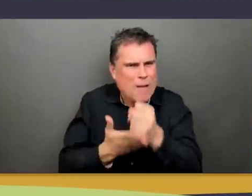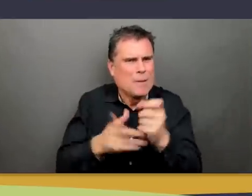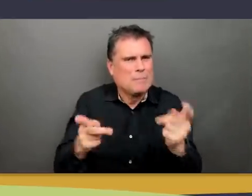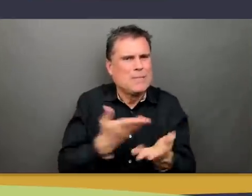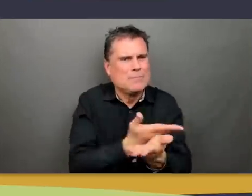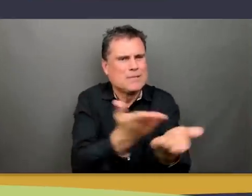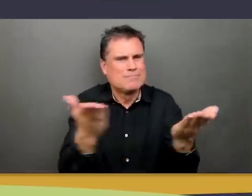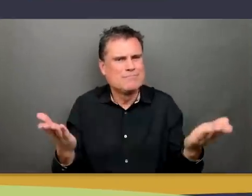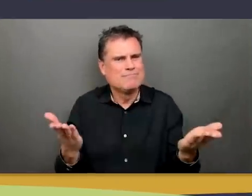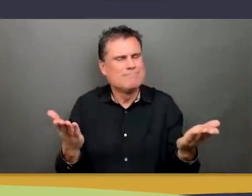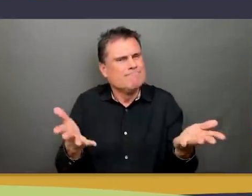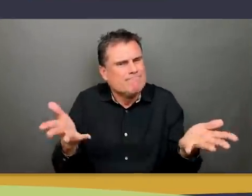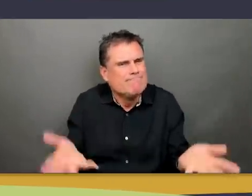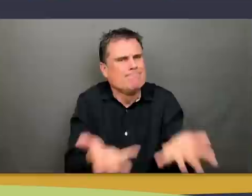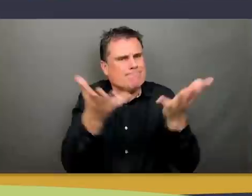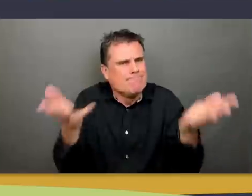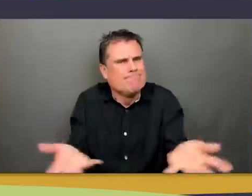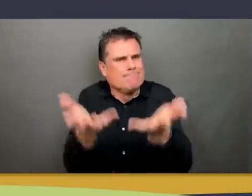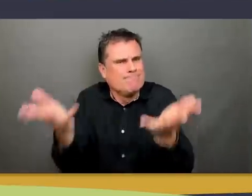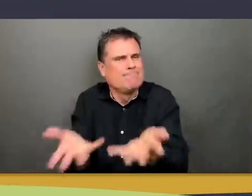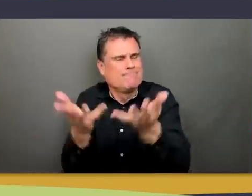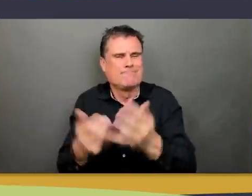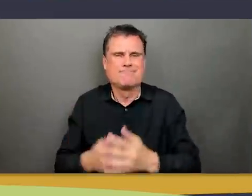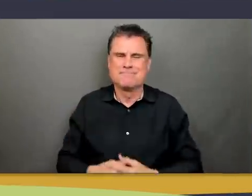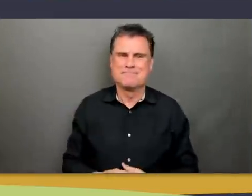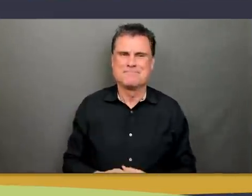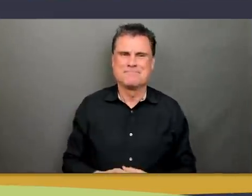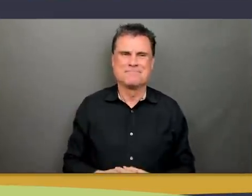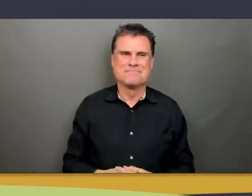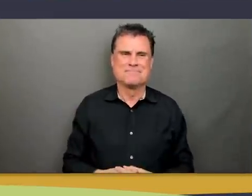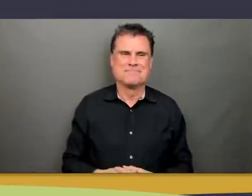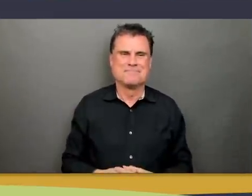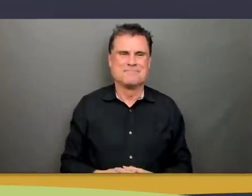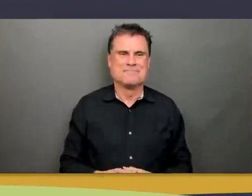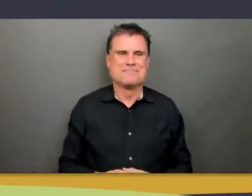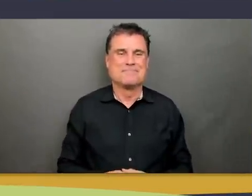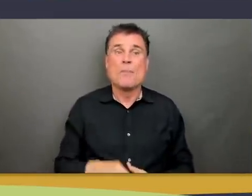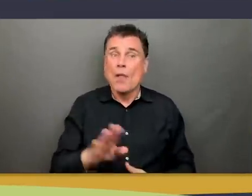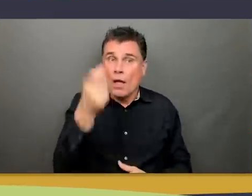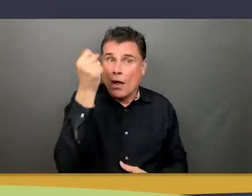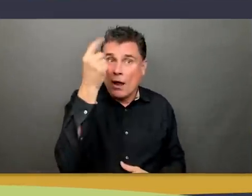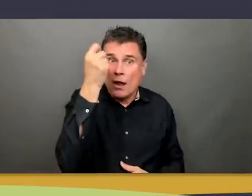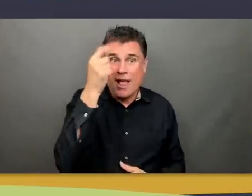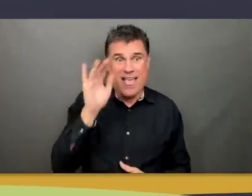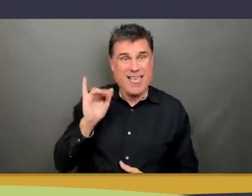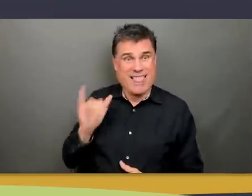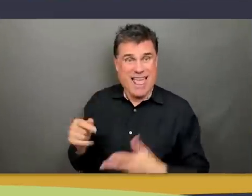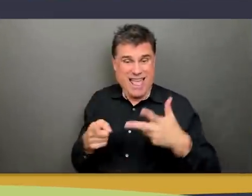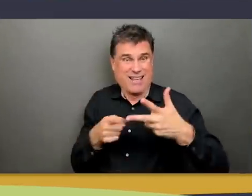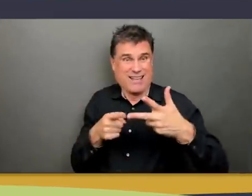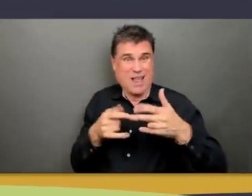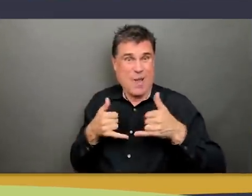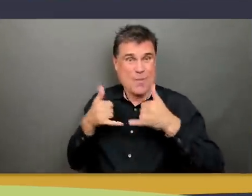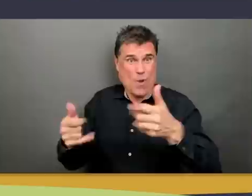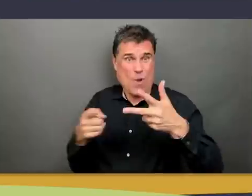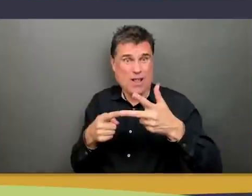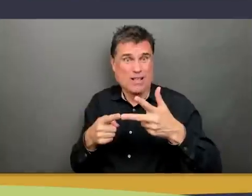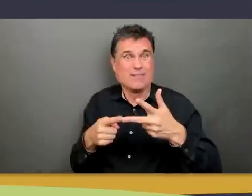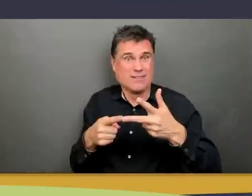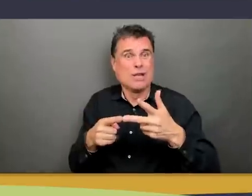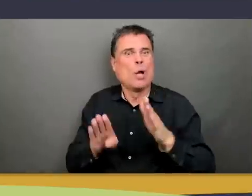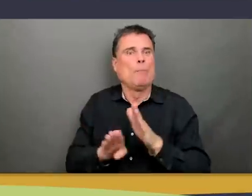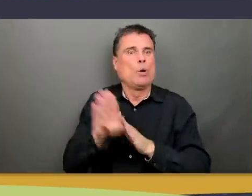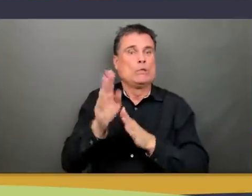the Emerging Leader Award also receives a $5,000 grant to be donated to a nonprofit of their